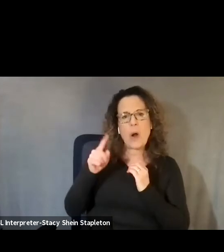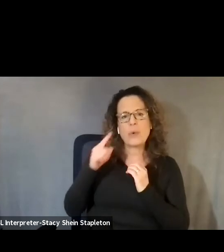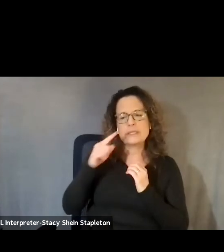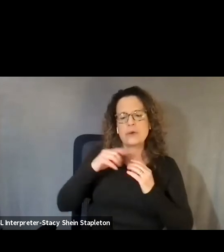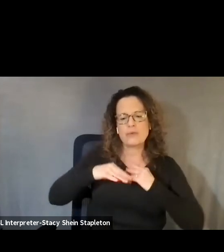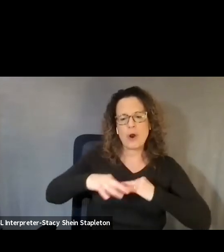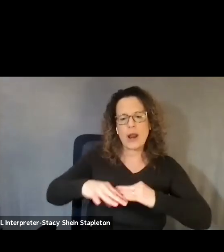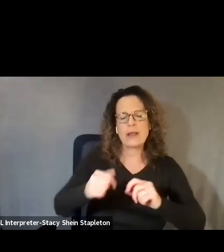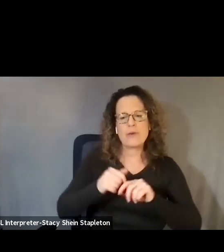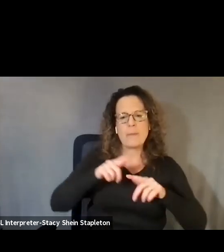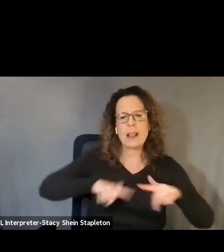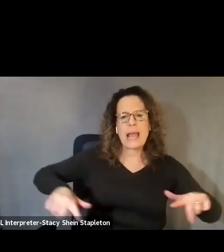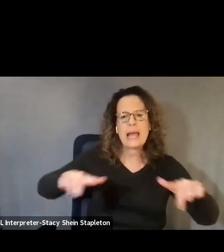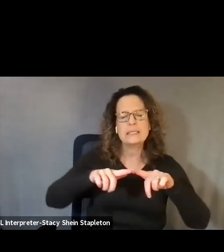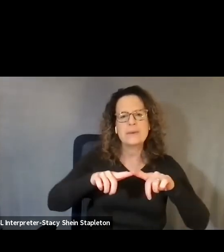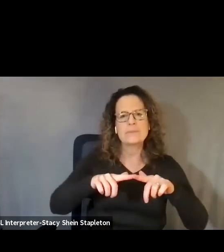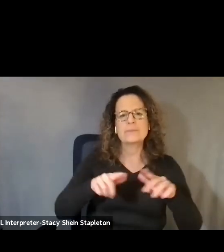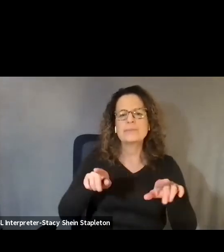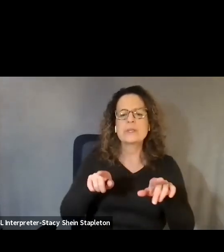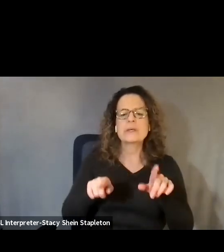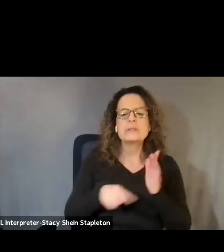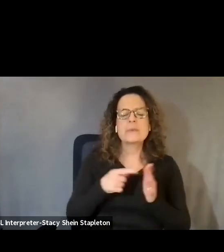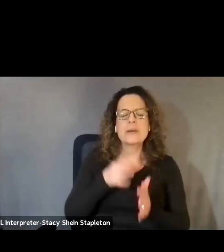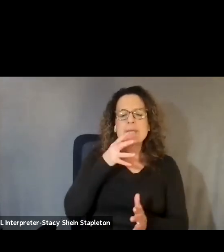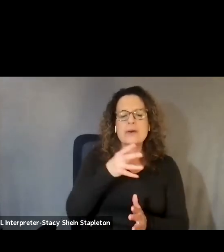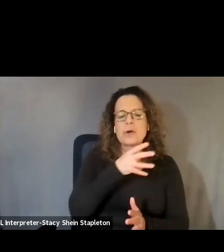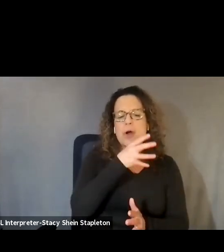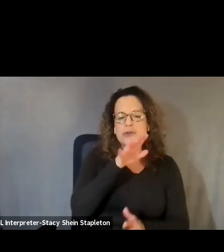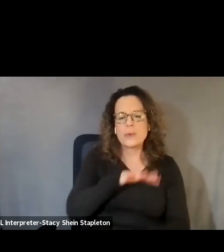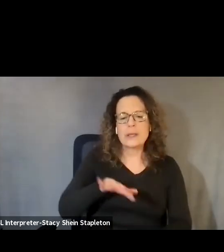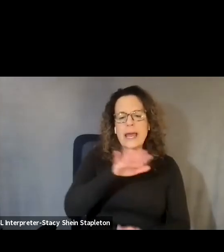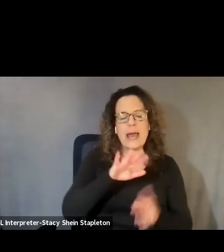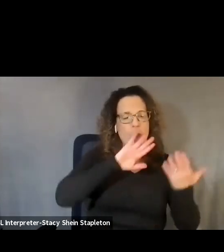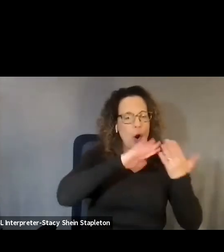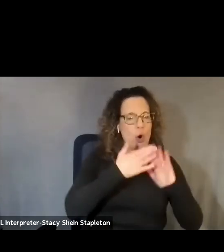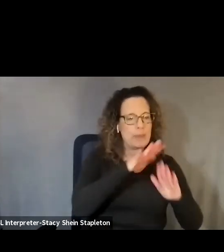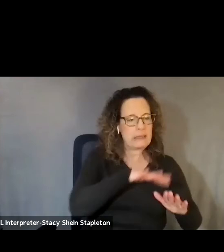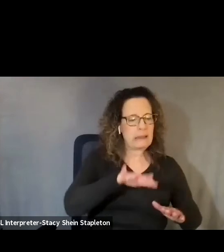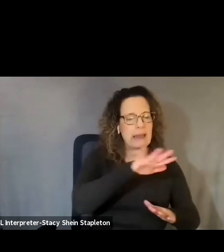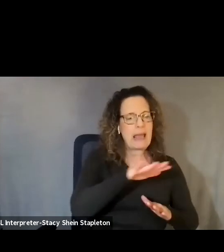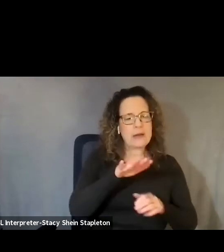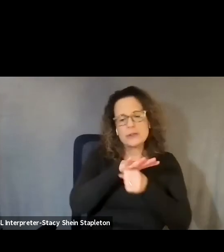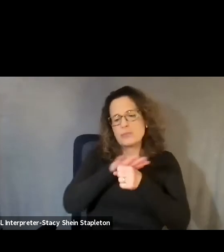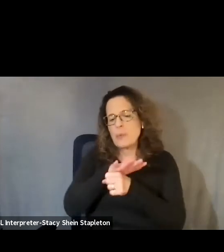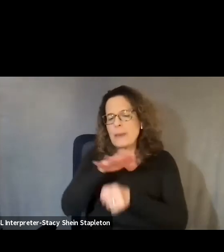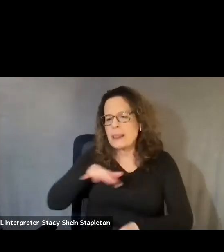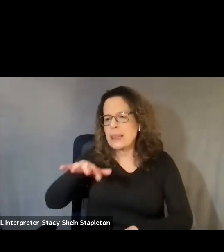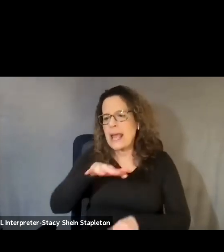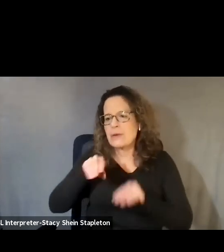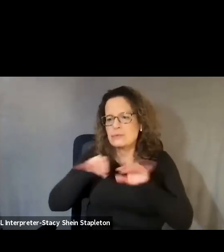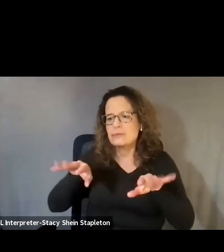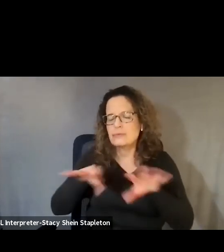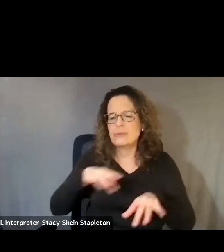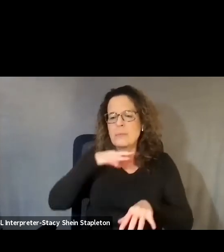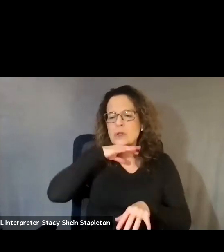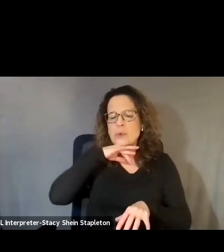lands. A lot of times it's agricultural land, but it's also our urban lands, our suburban lands. And that polluted